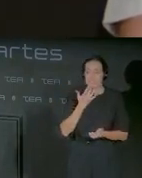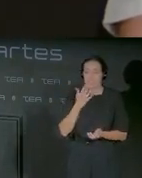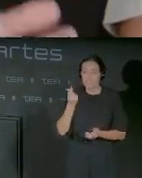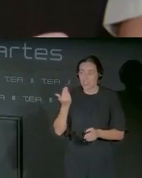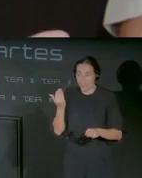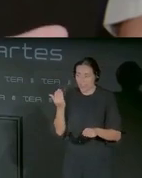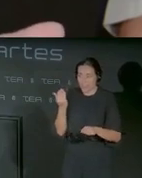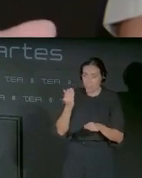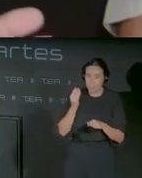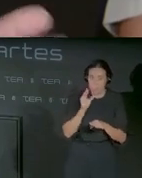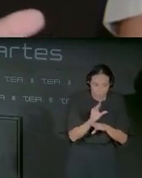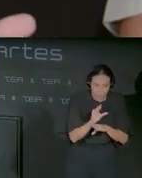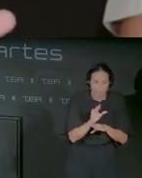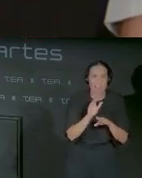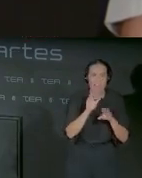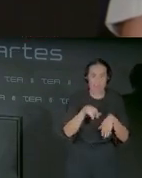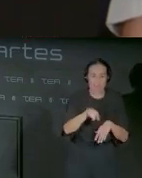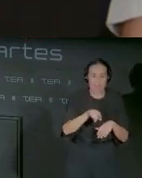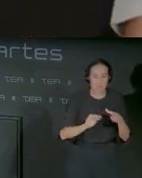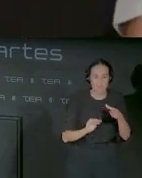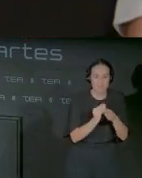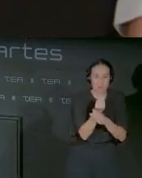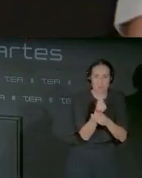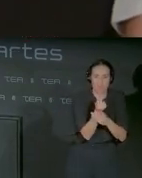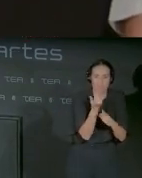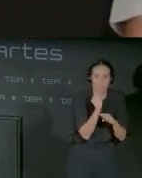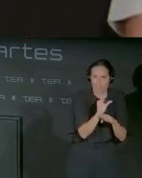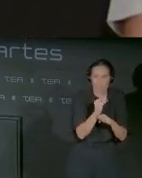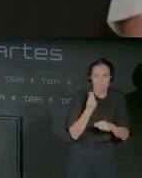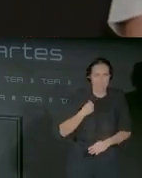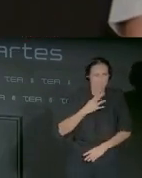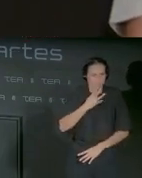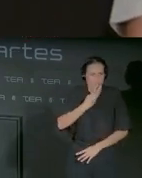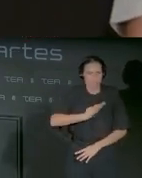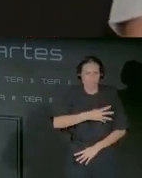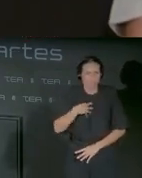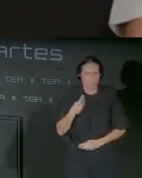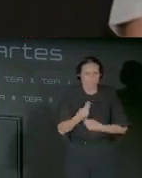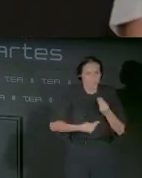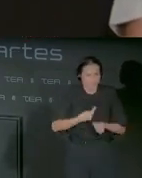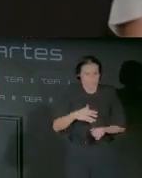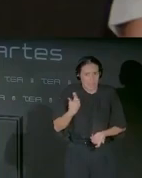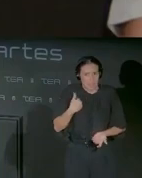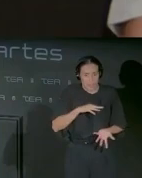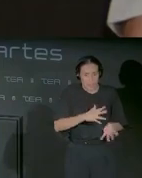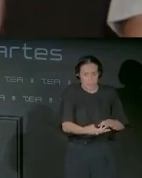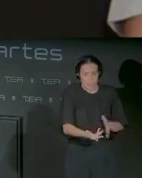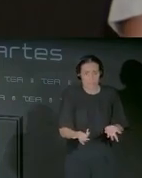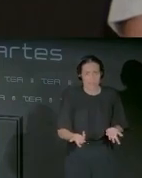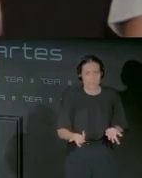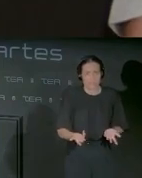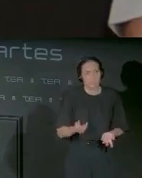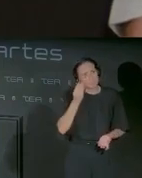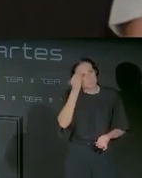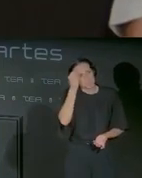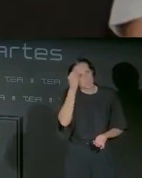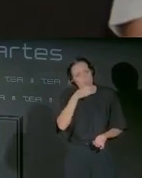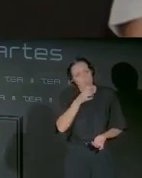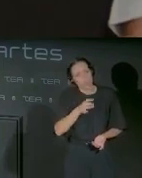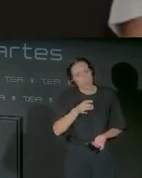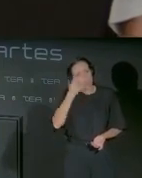This is also the reflection in other countries, and I think it's extremely interesting. So the first point was the funding clarity and finding ways